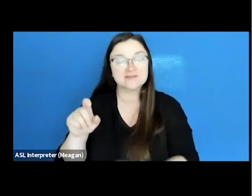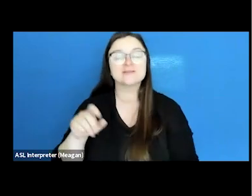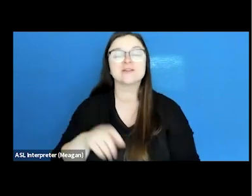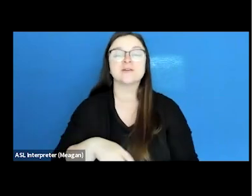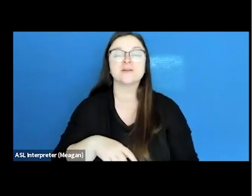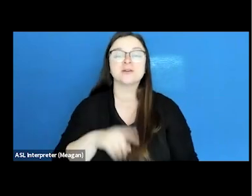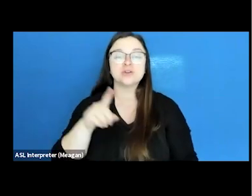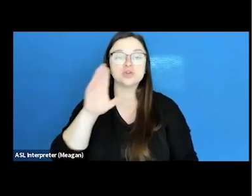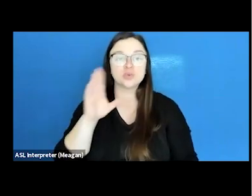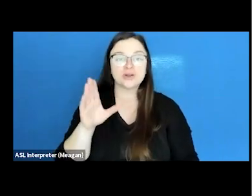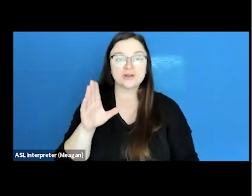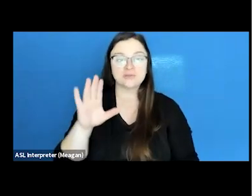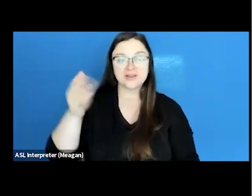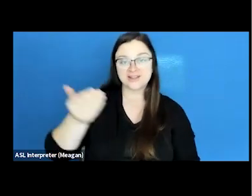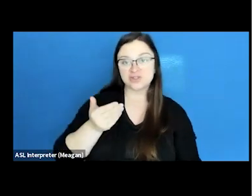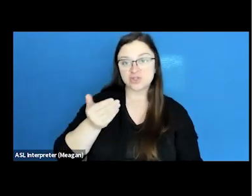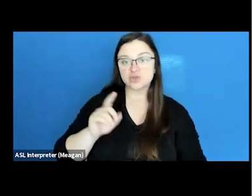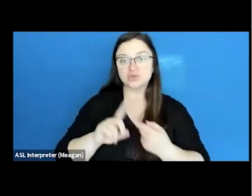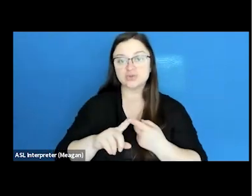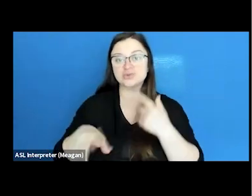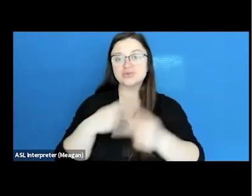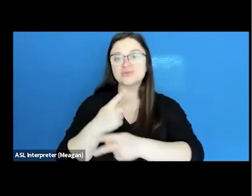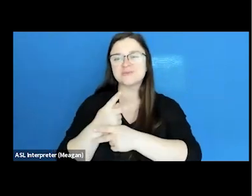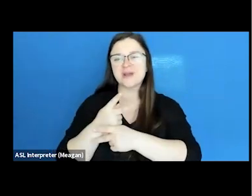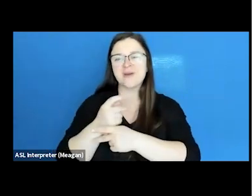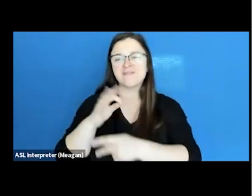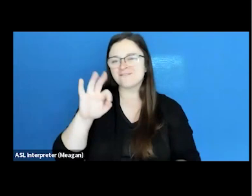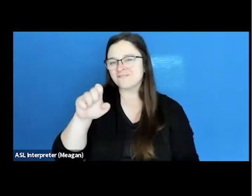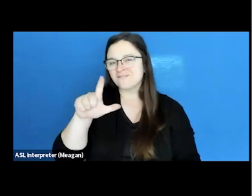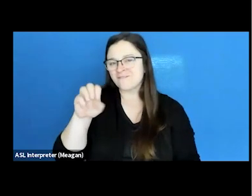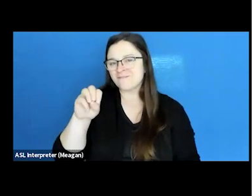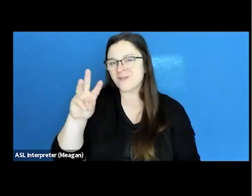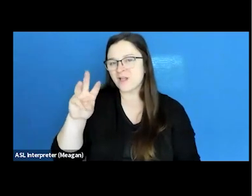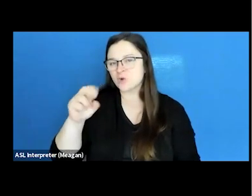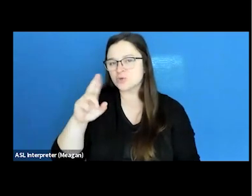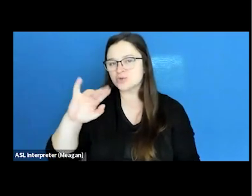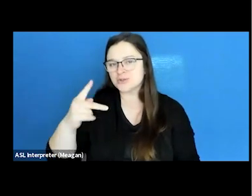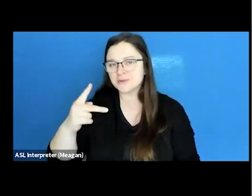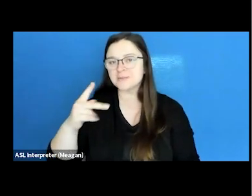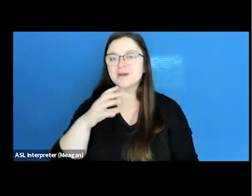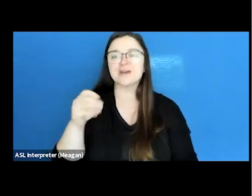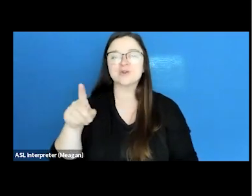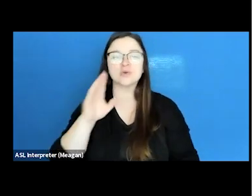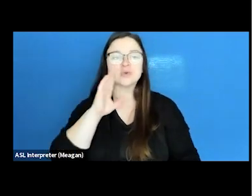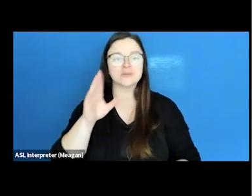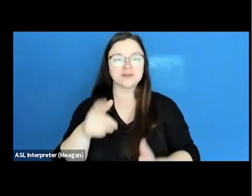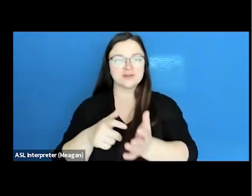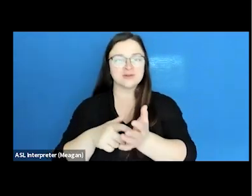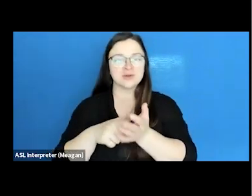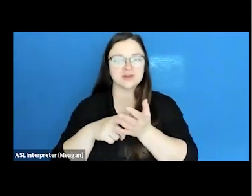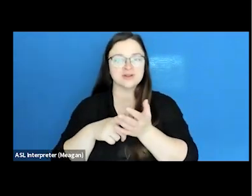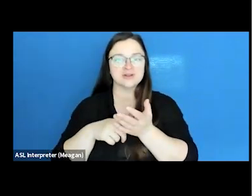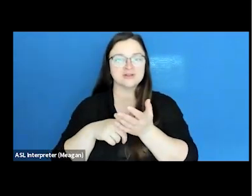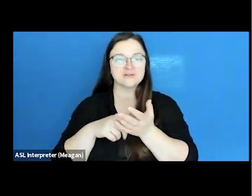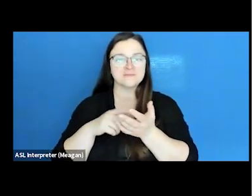to some form of fellowship, and you will be required to abstain from the use of drugs and alcohol during the entire period